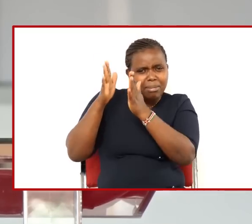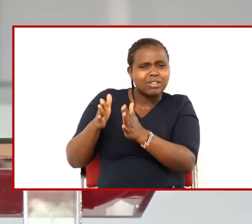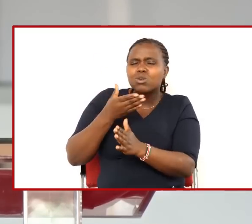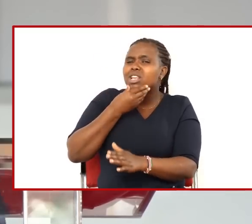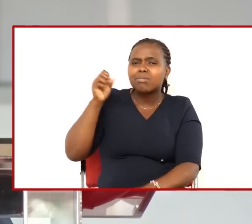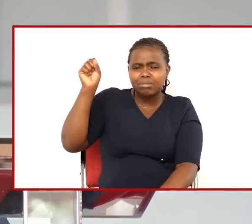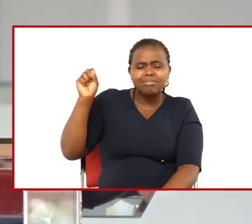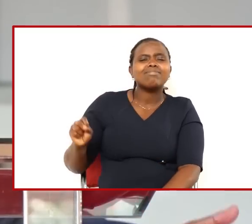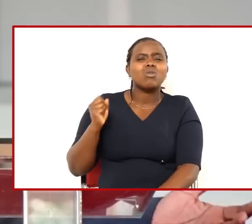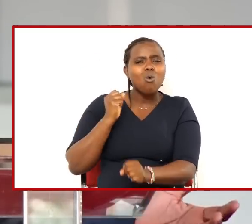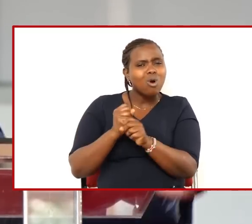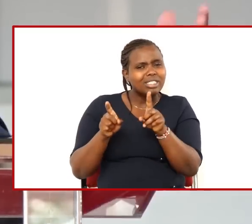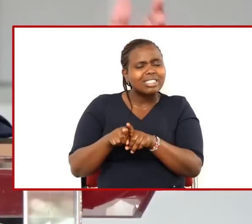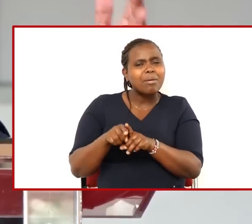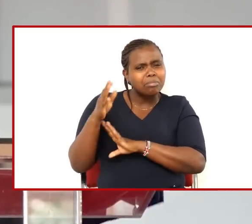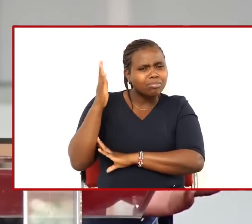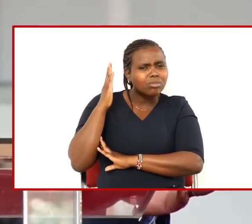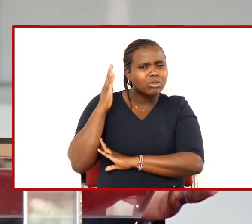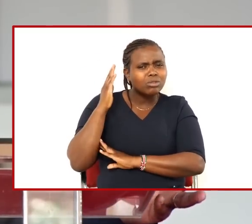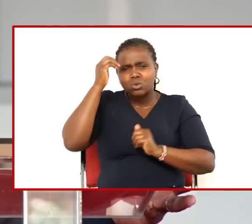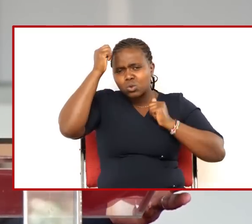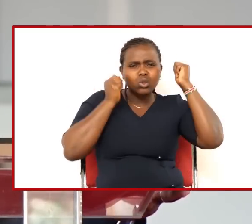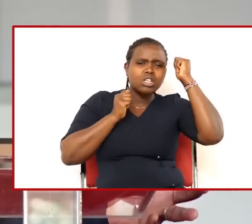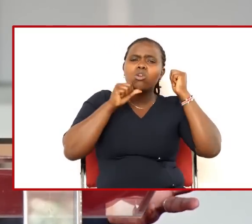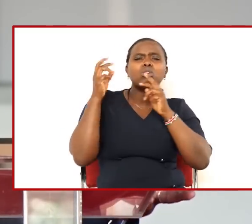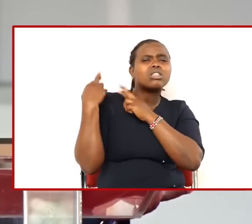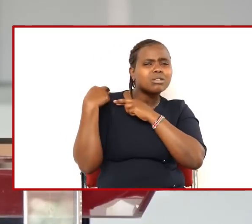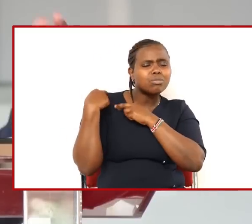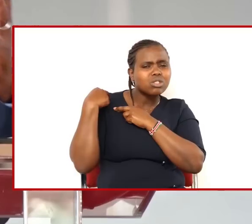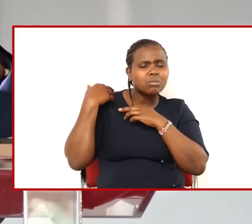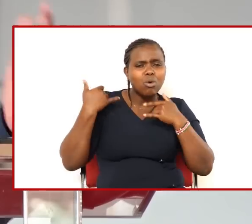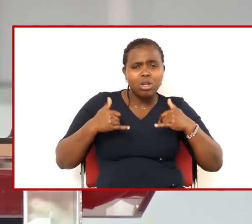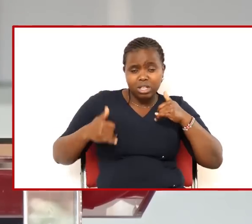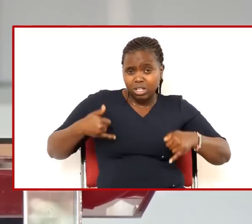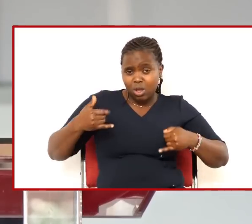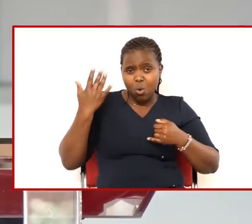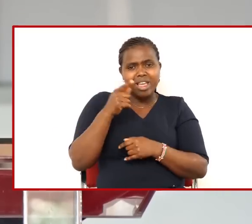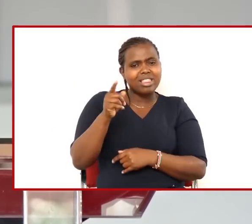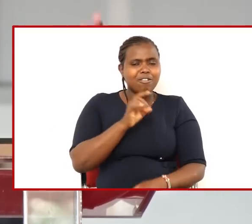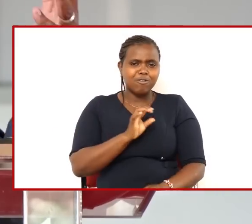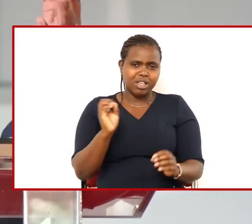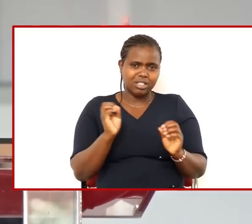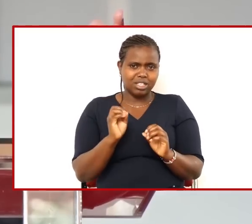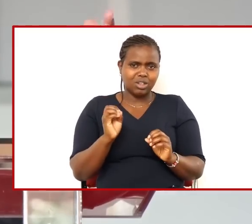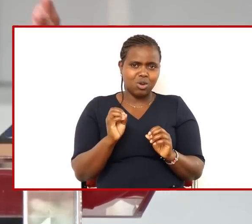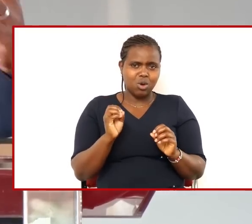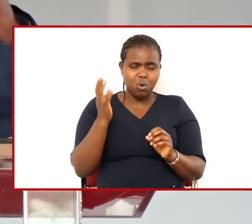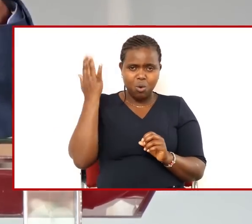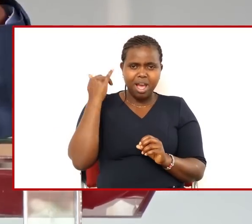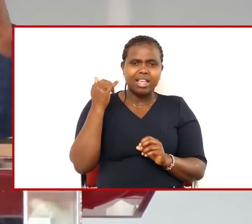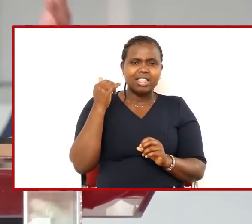man is a soldier. He's not an entertainer. Why? They no longer fear him as the